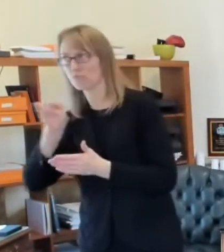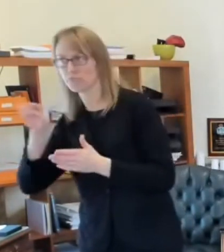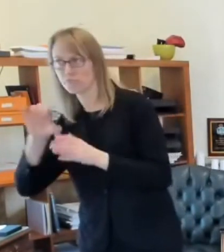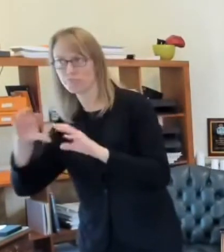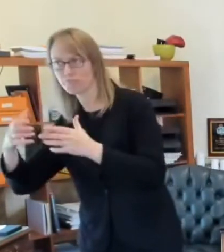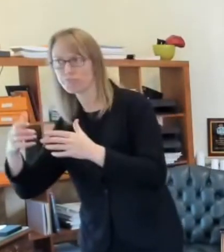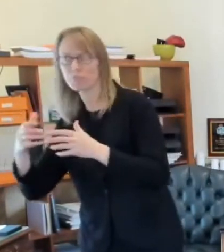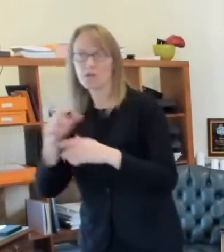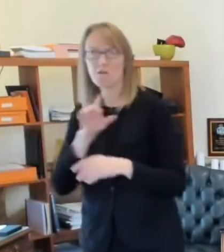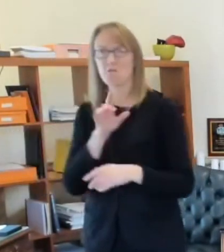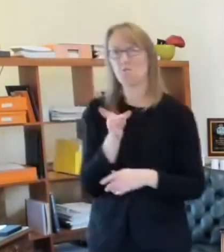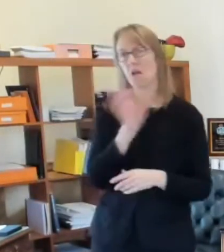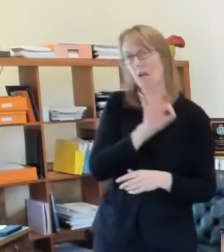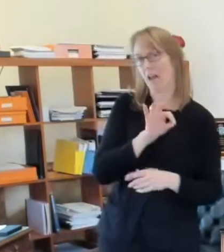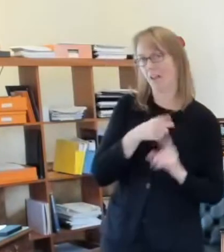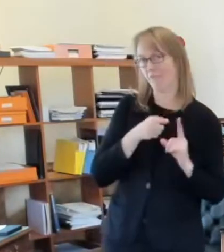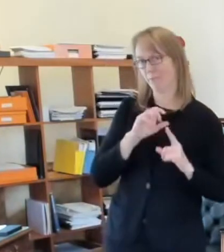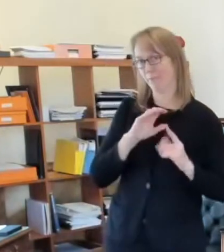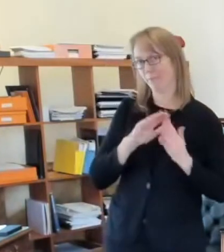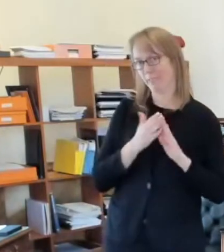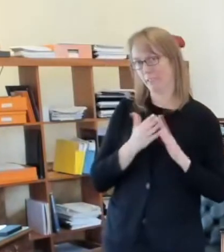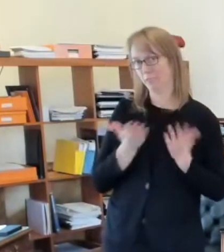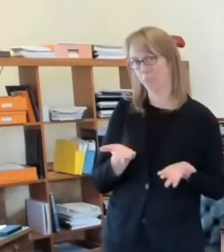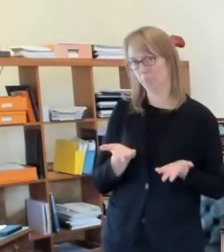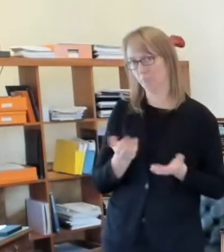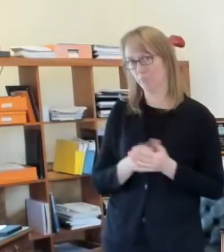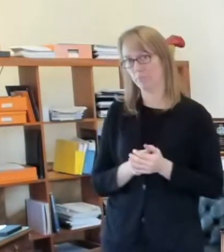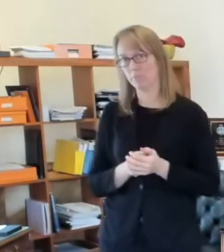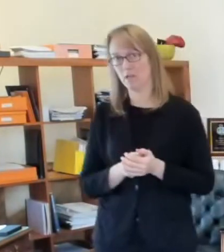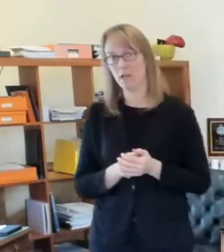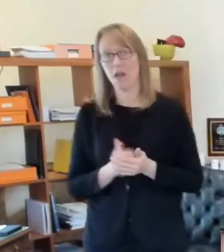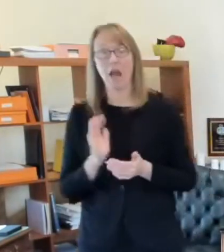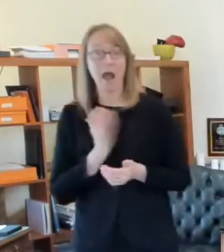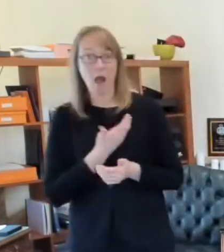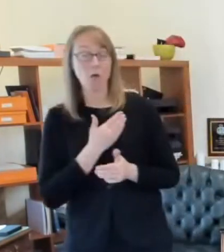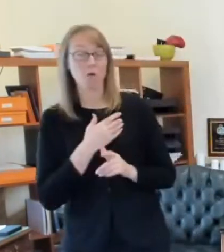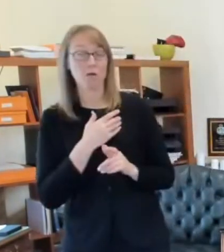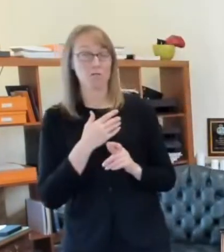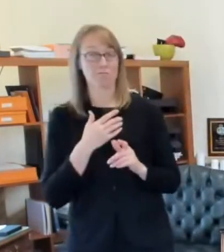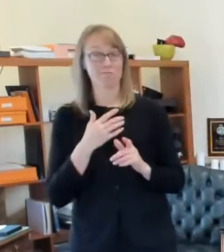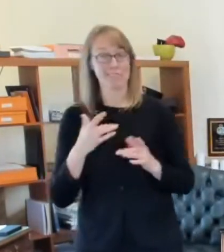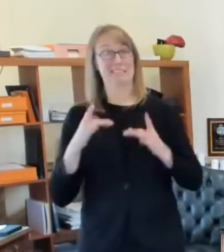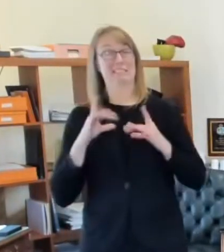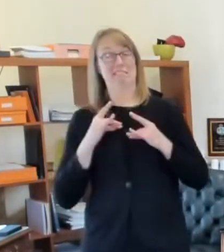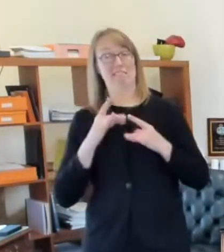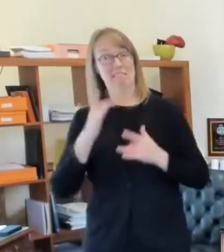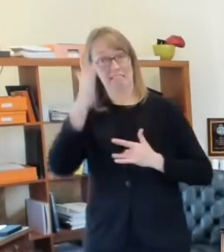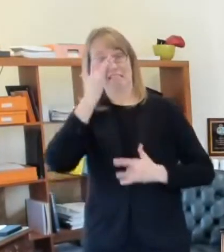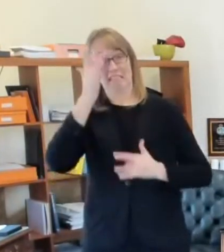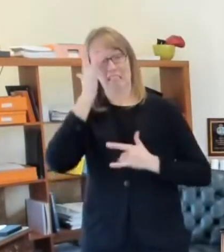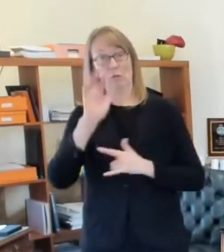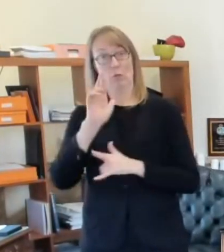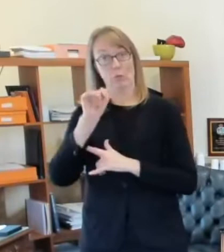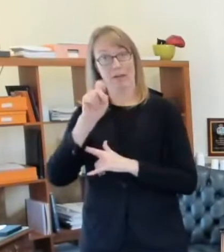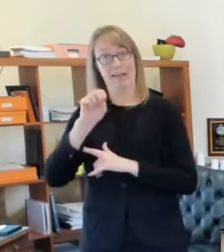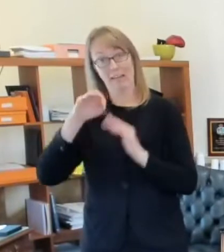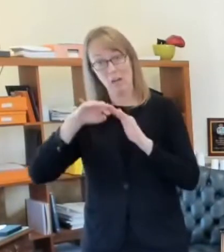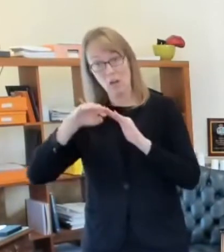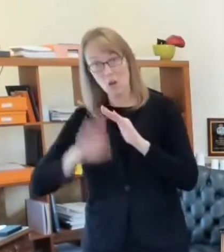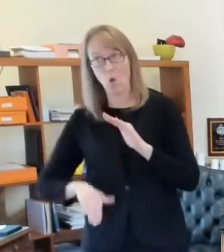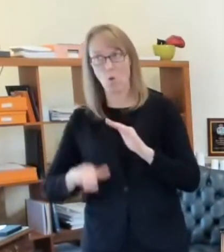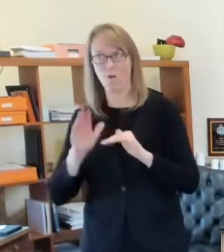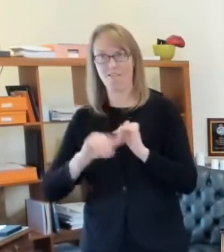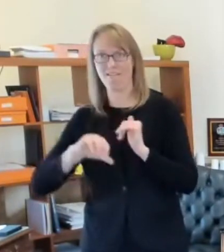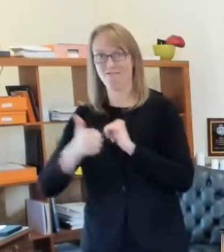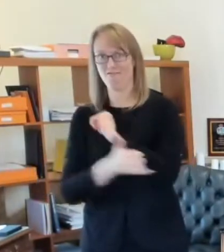because the number of positive cases in the city is much lower than any place else in the region. You consider Jefferson County is having